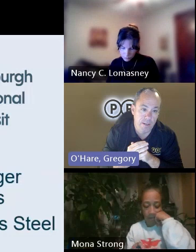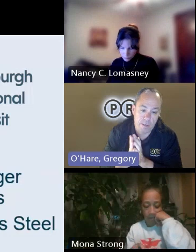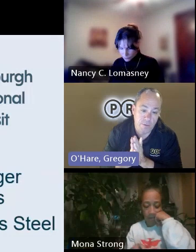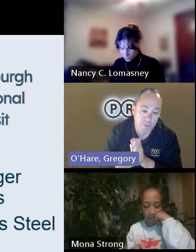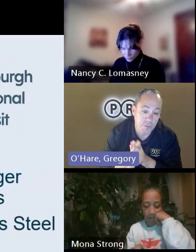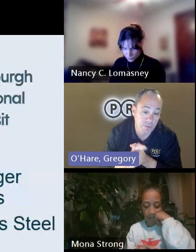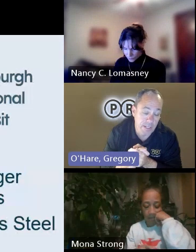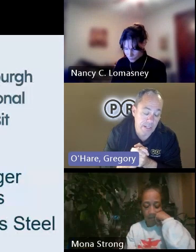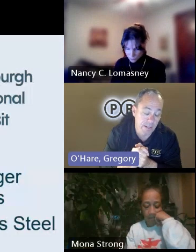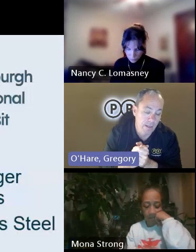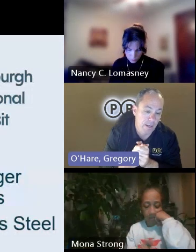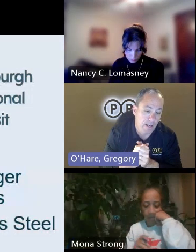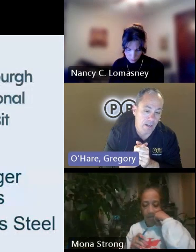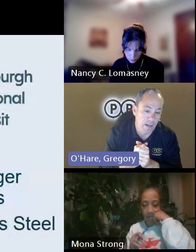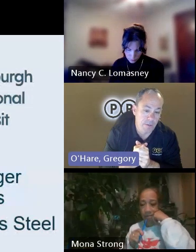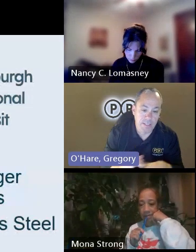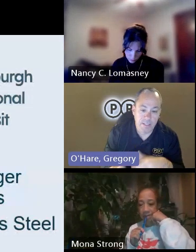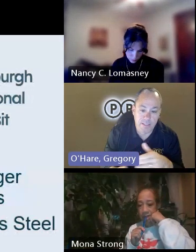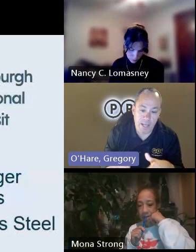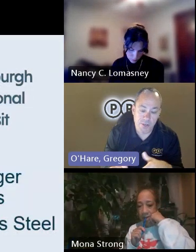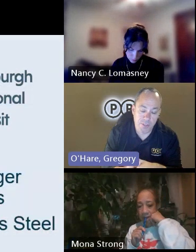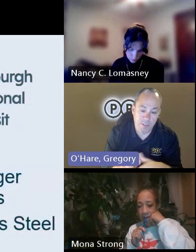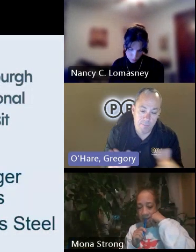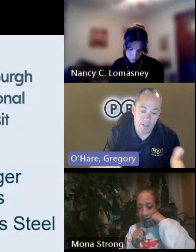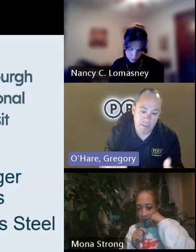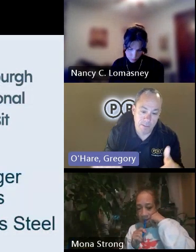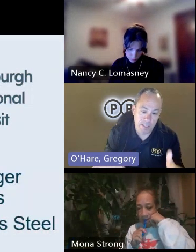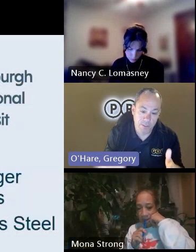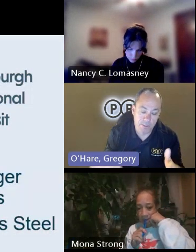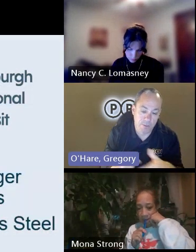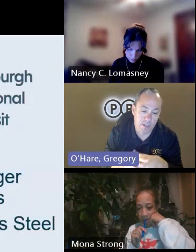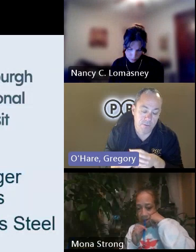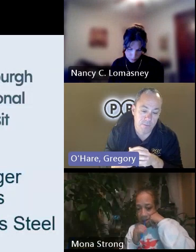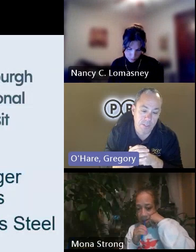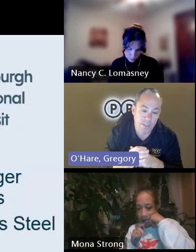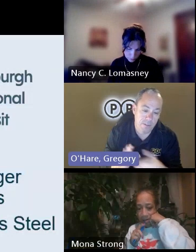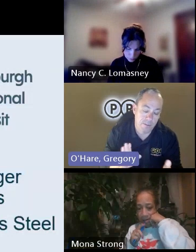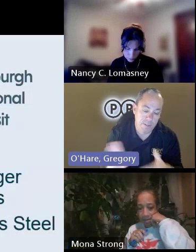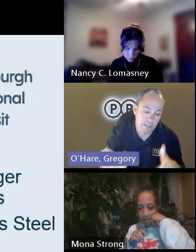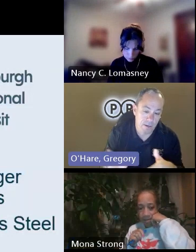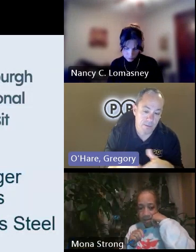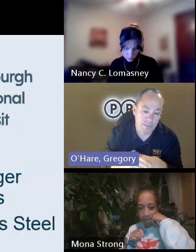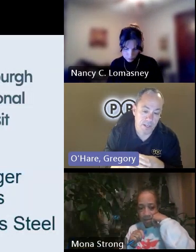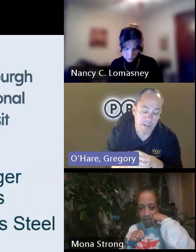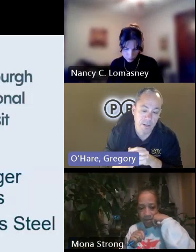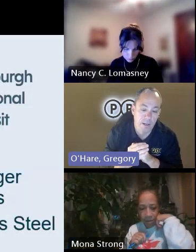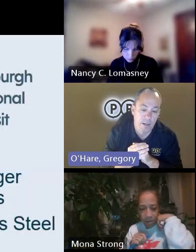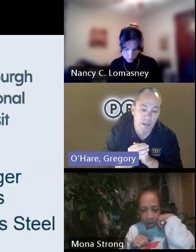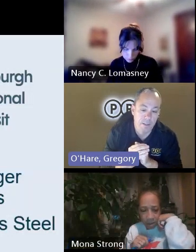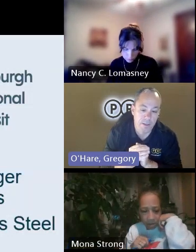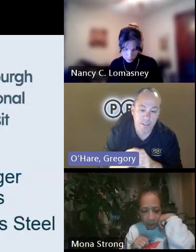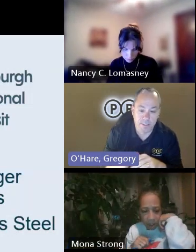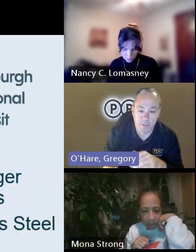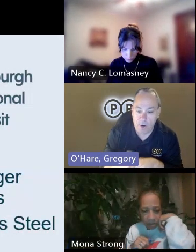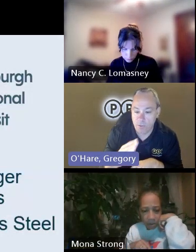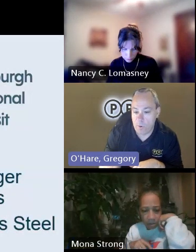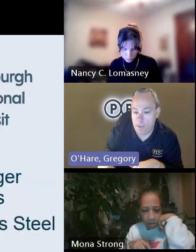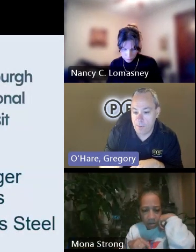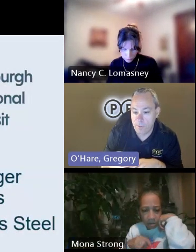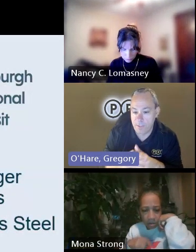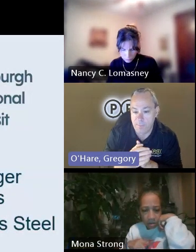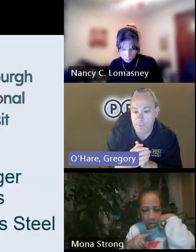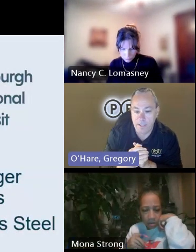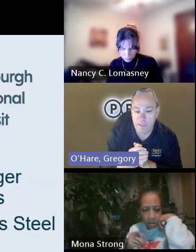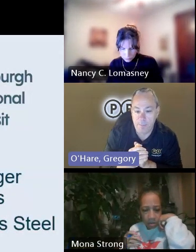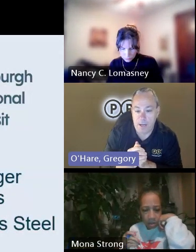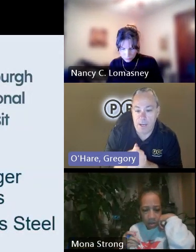corner of your screen, you can see the station, parallel stations across from each other, slightly offset. There is a crosswalk,